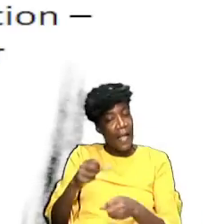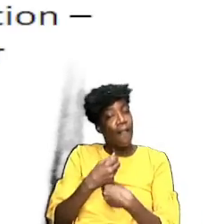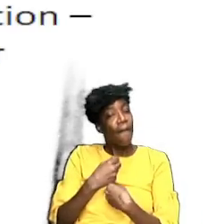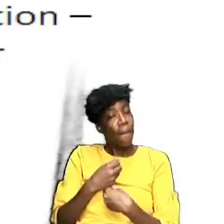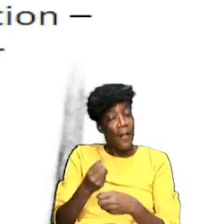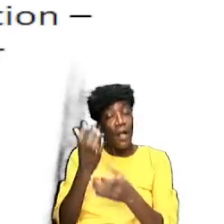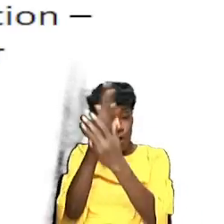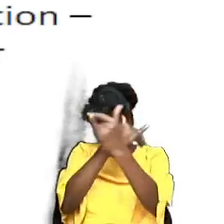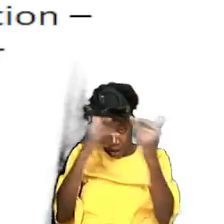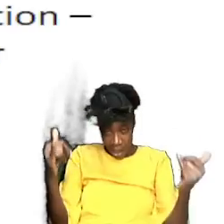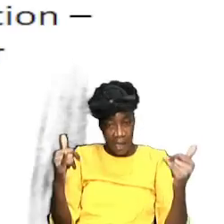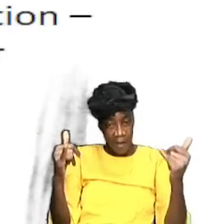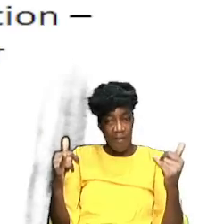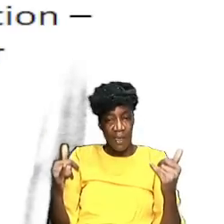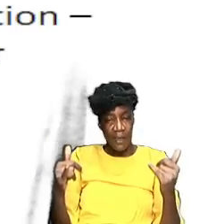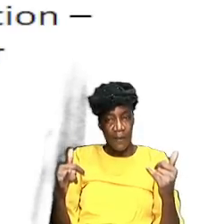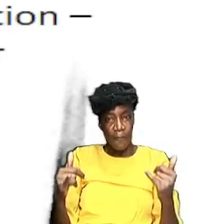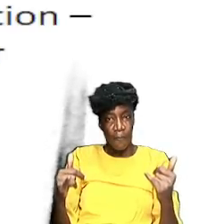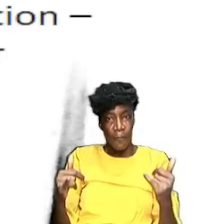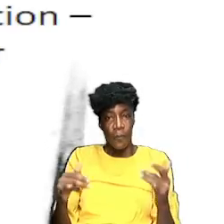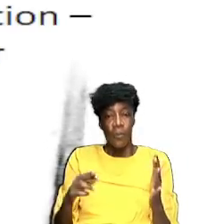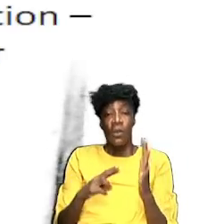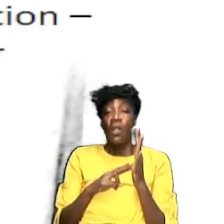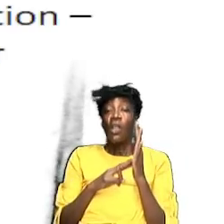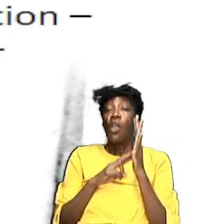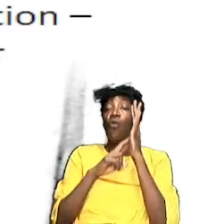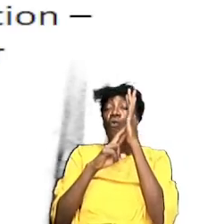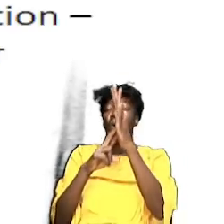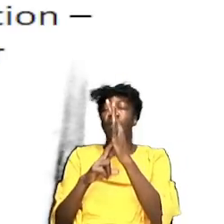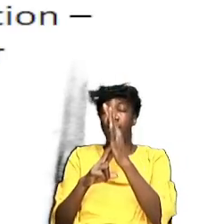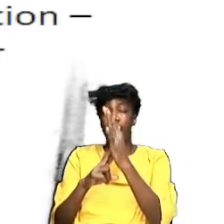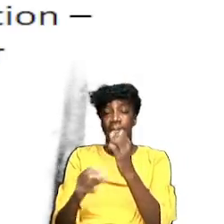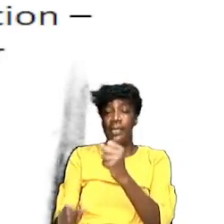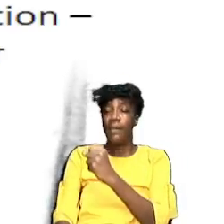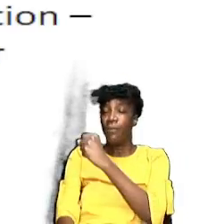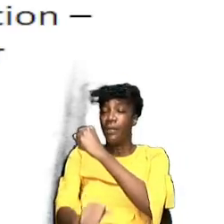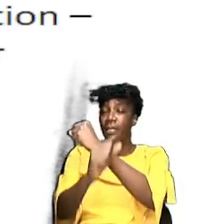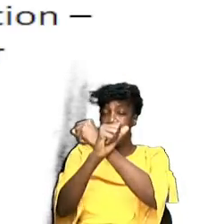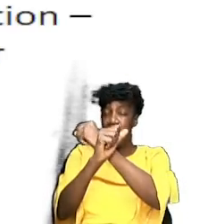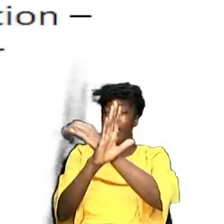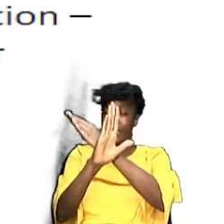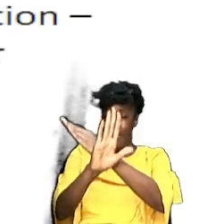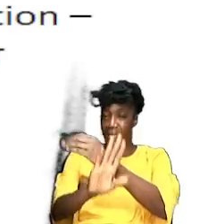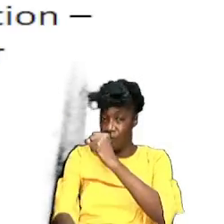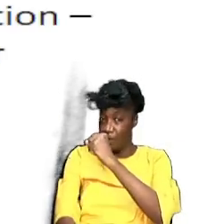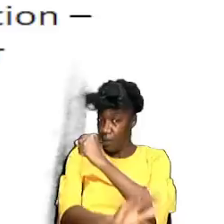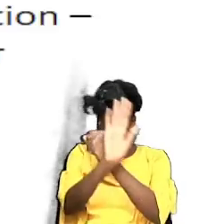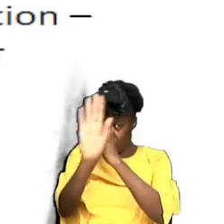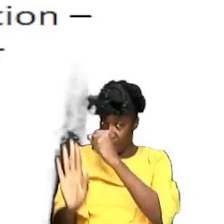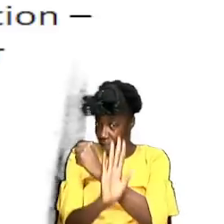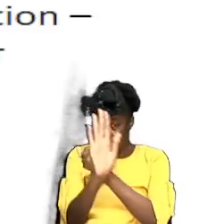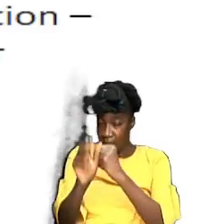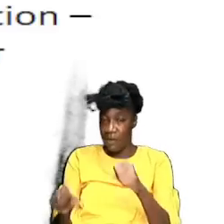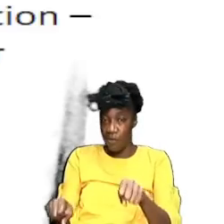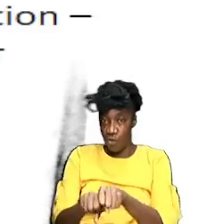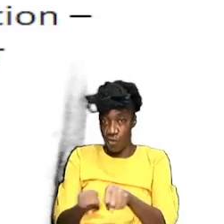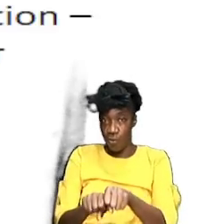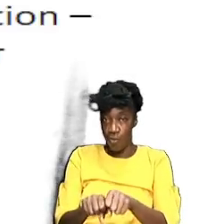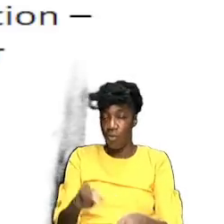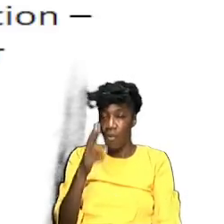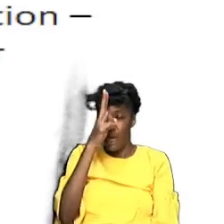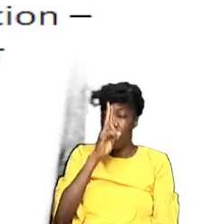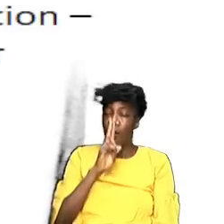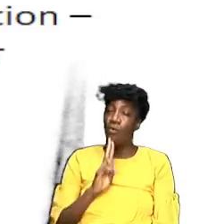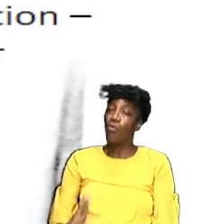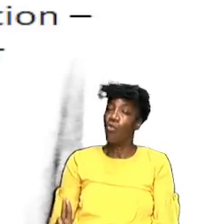So it represents the protective shoe that was worn by the Roman soldier, amen. So if you look at it, that